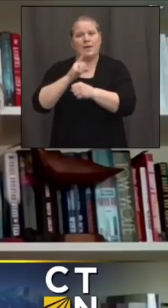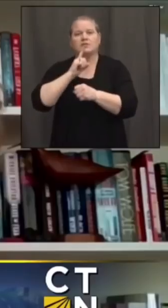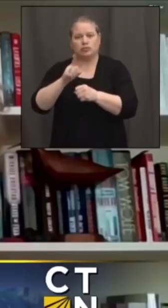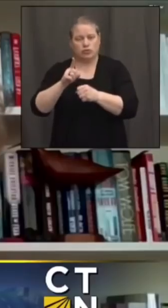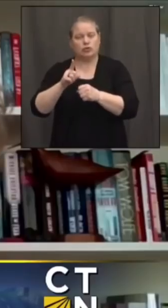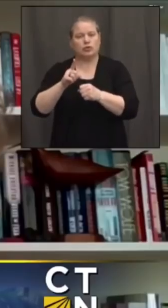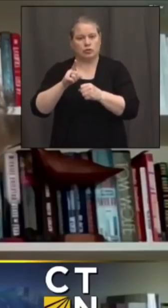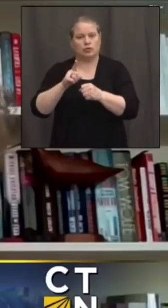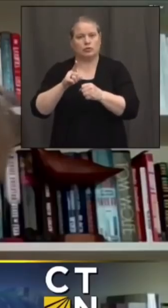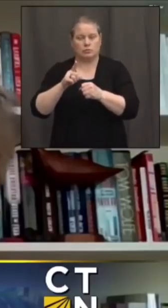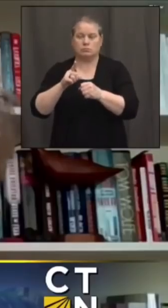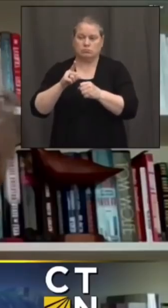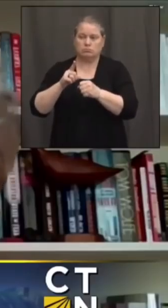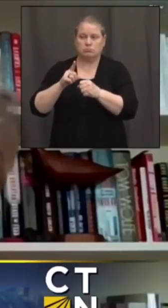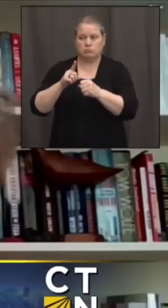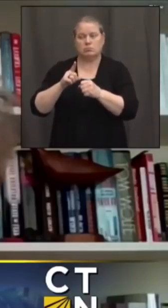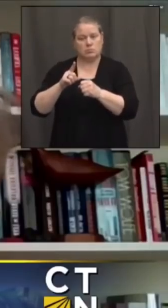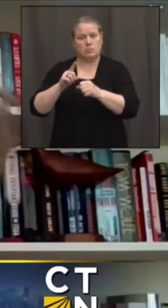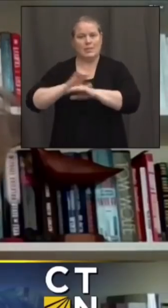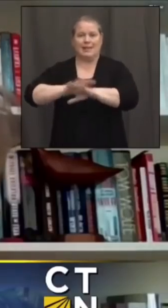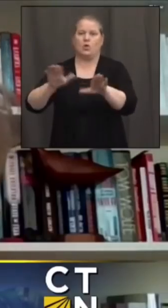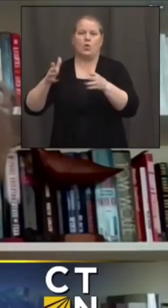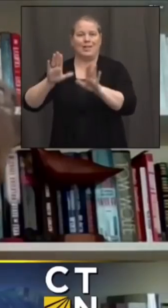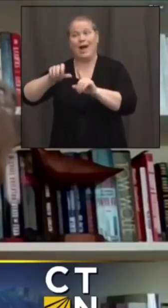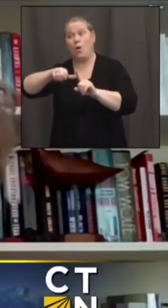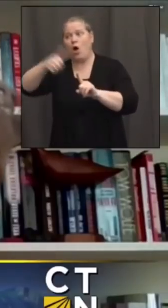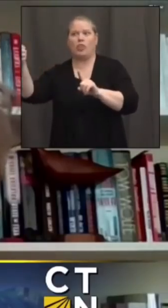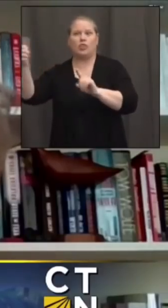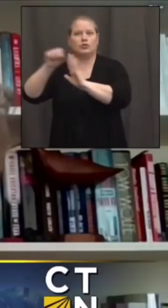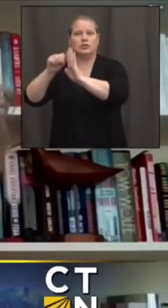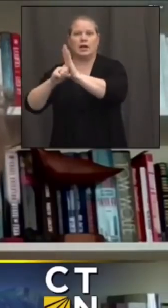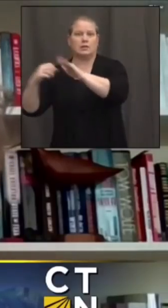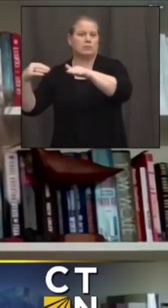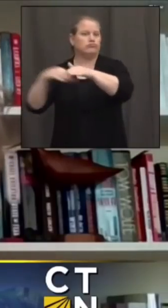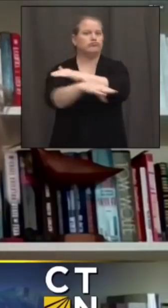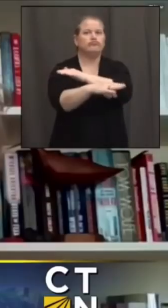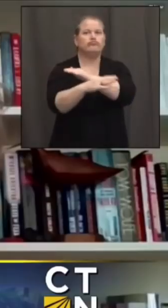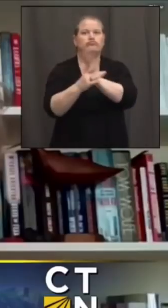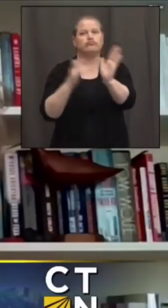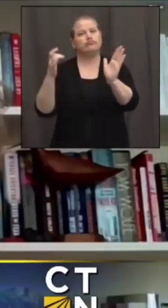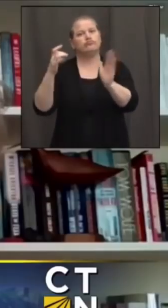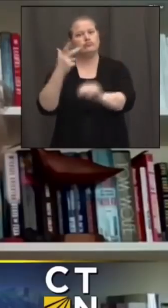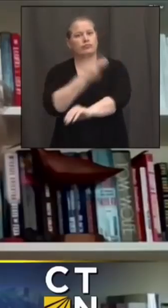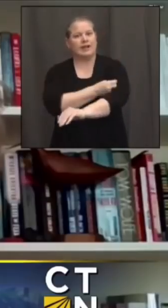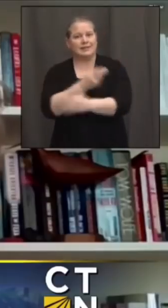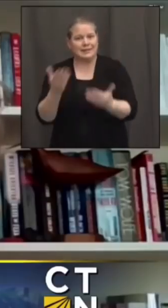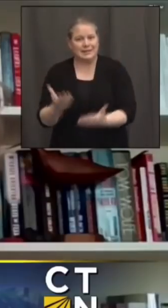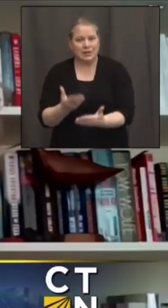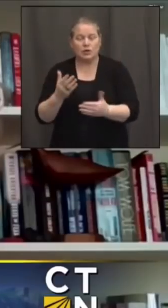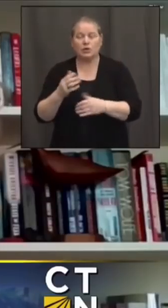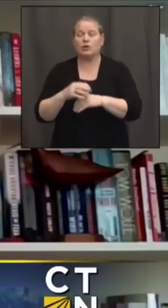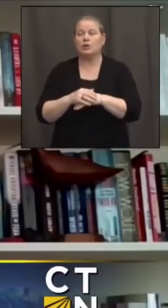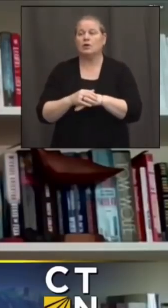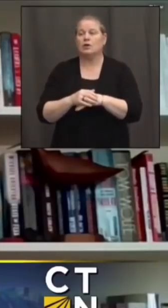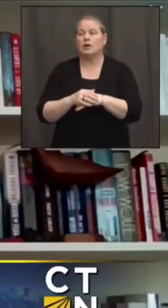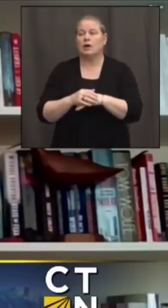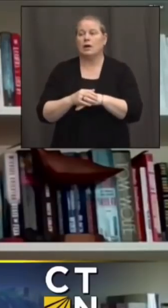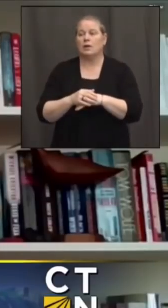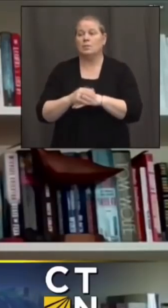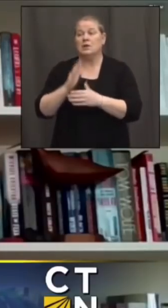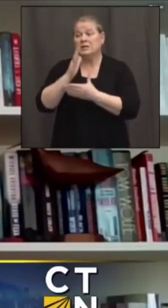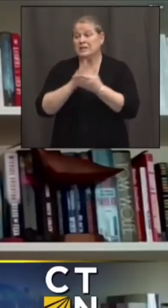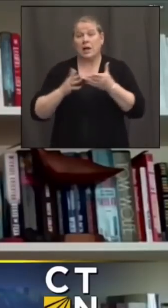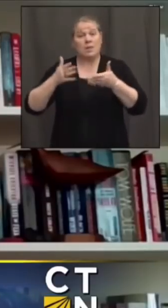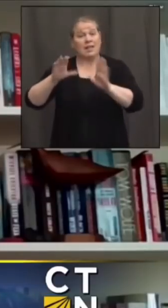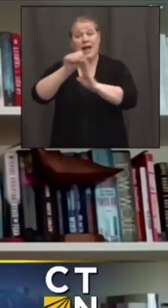sector rules than others. Some, as you point out, were more involved in contact tracing, and some left that more to the state. So